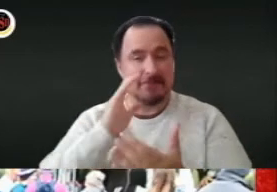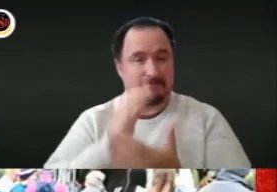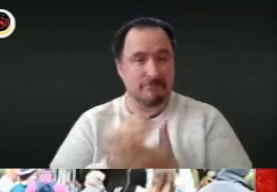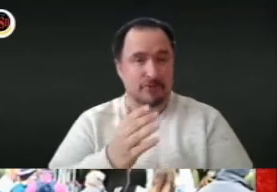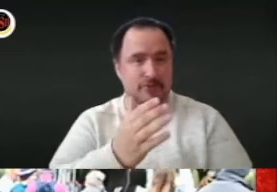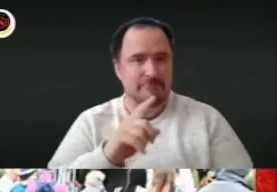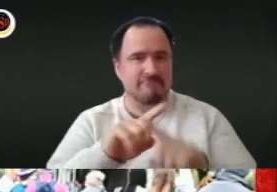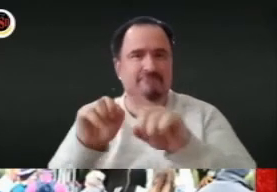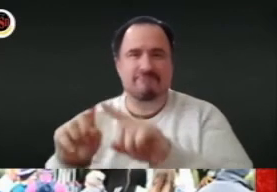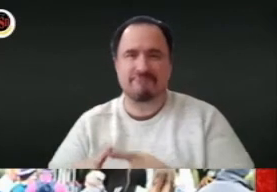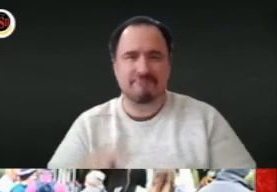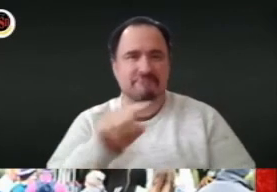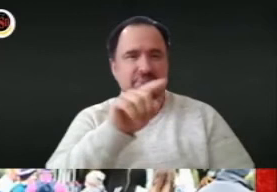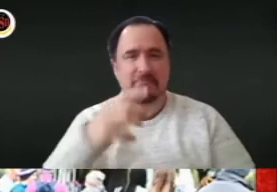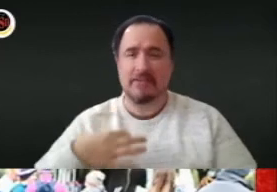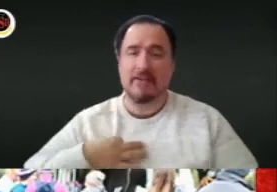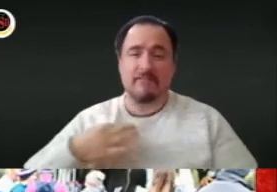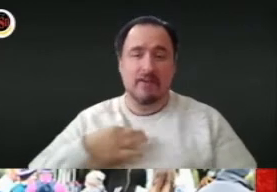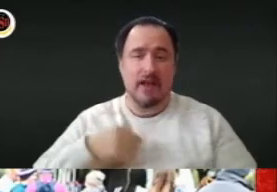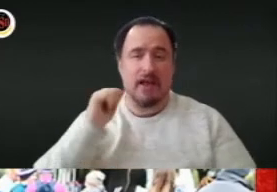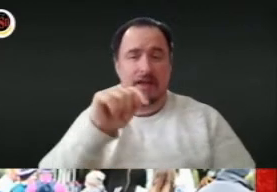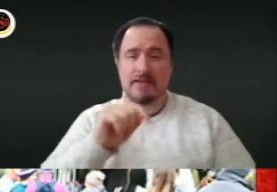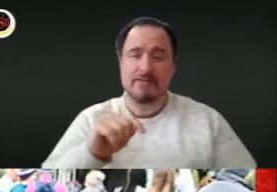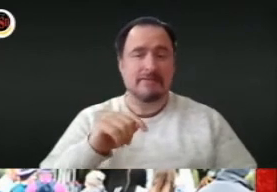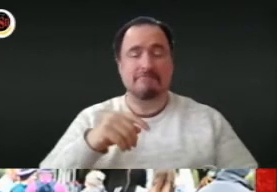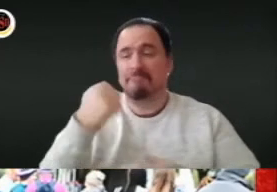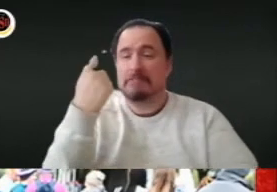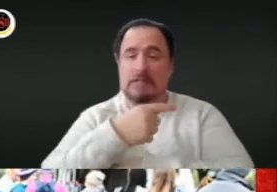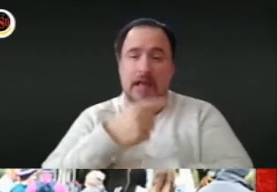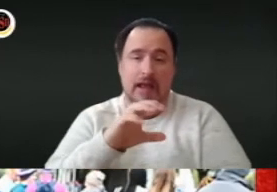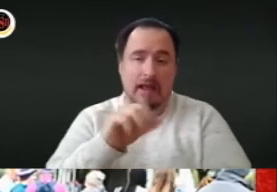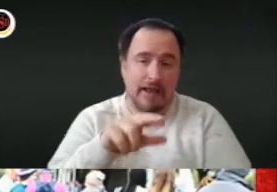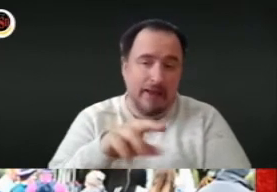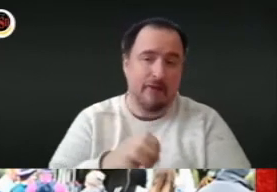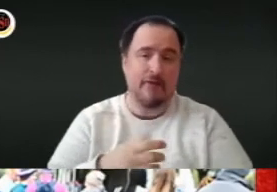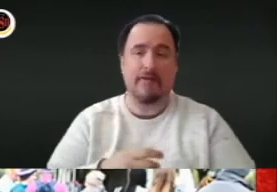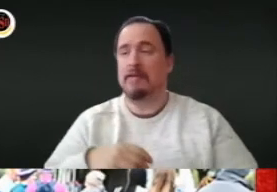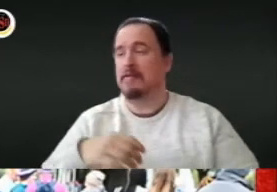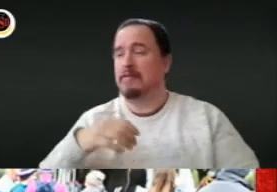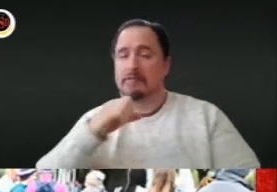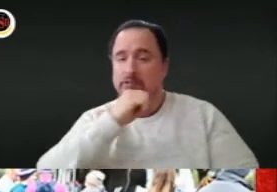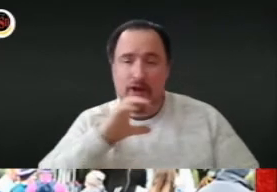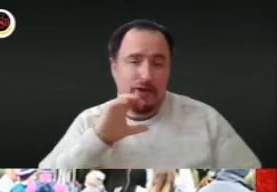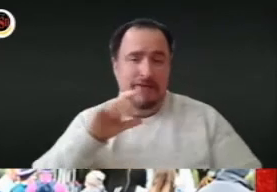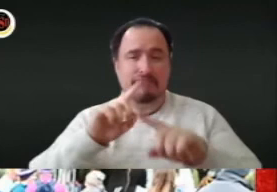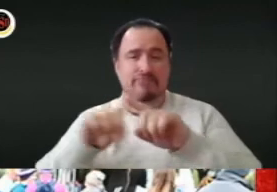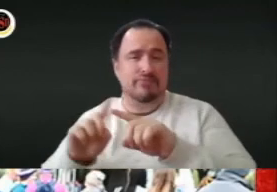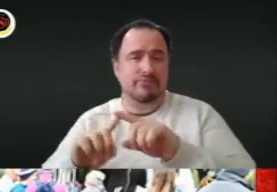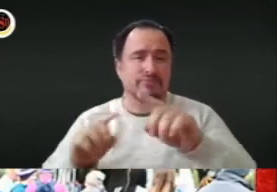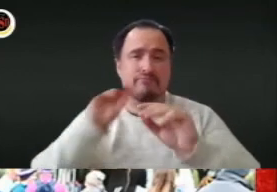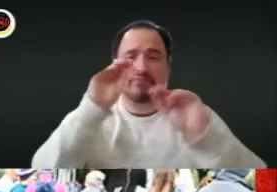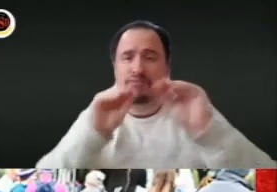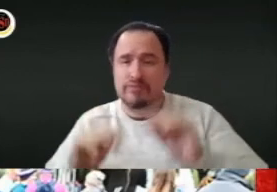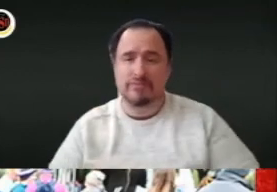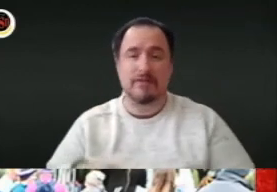So again, here's some more pictures. You can volunteer at a daycare, a senior citizen